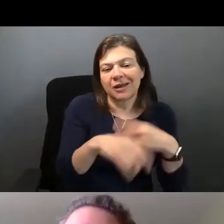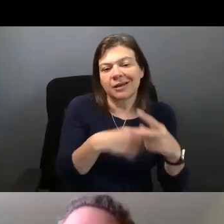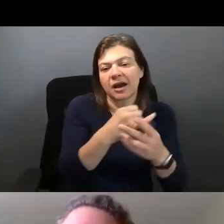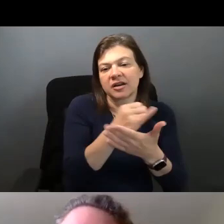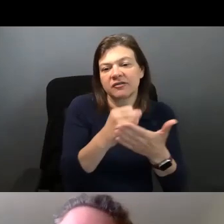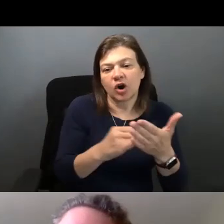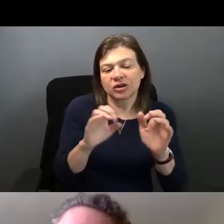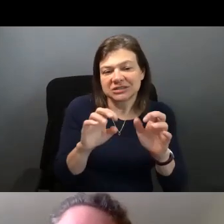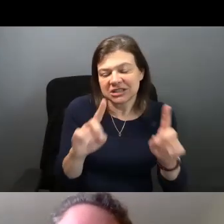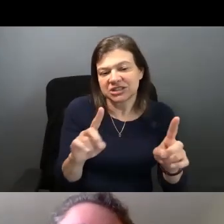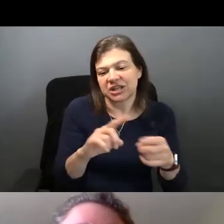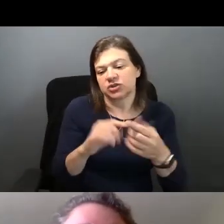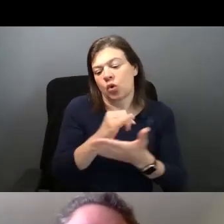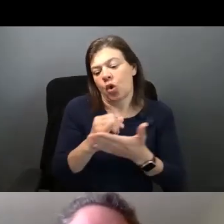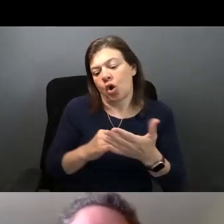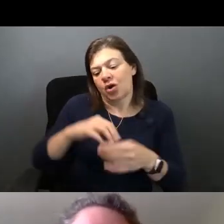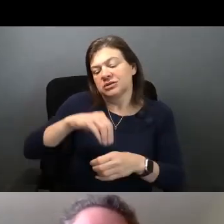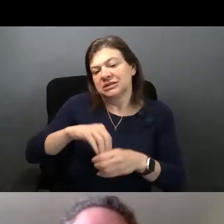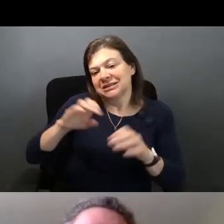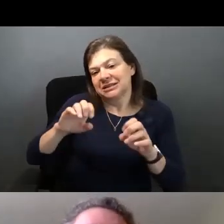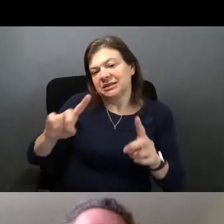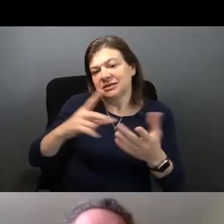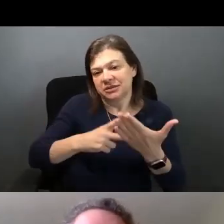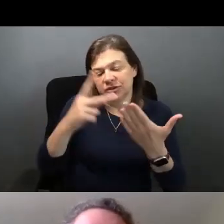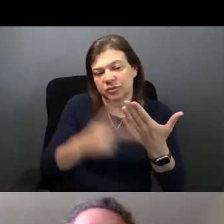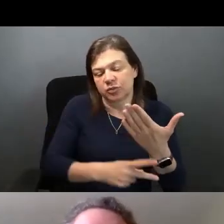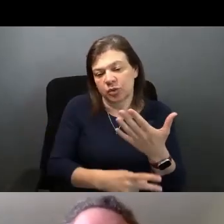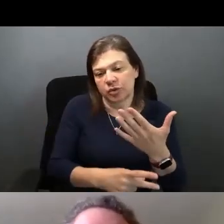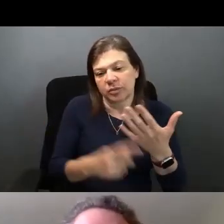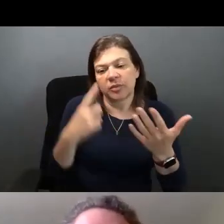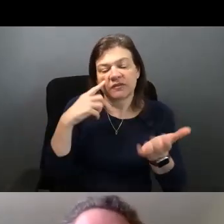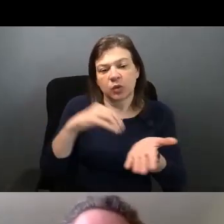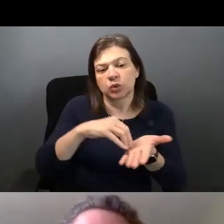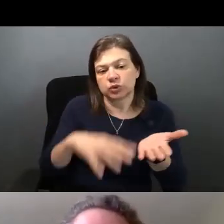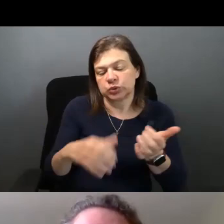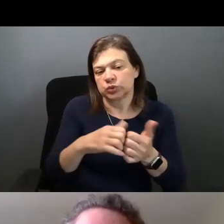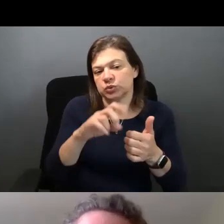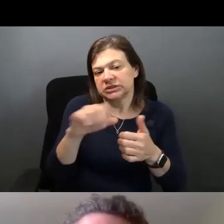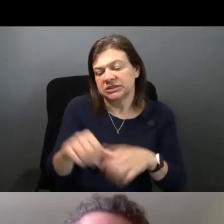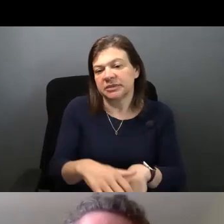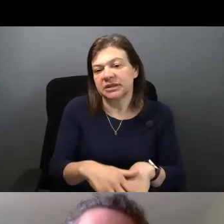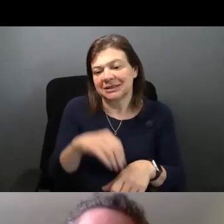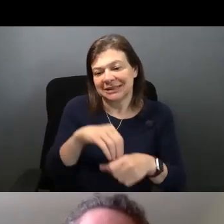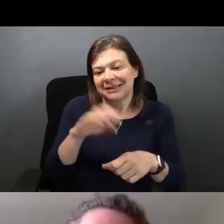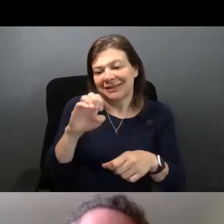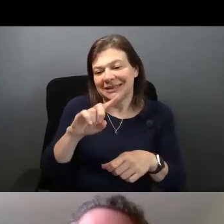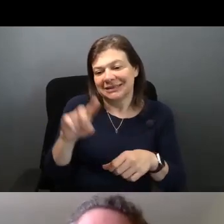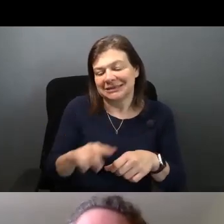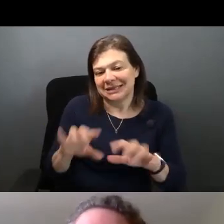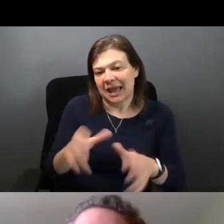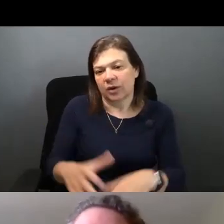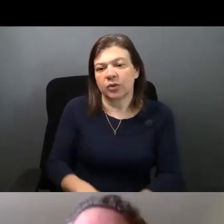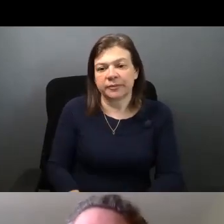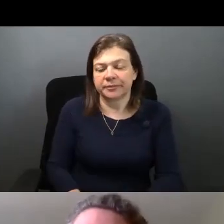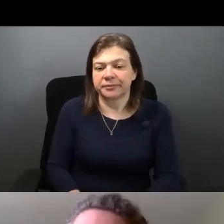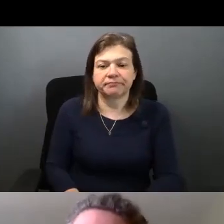education or arts in education program for students with disabilities in the EZ category. We're